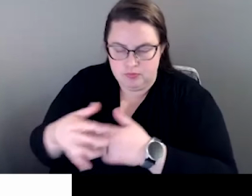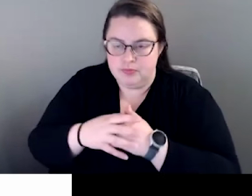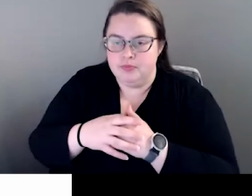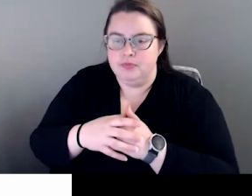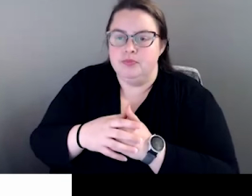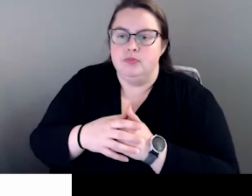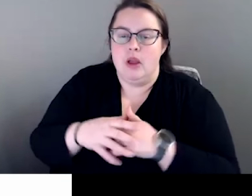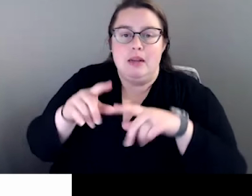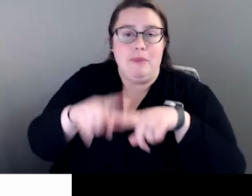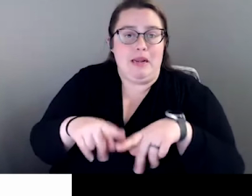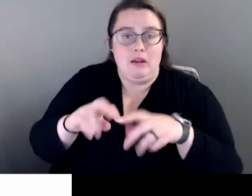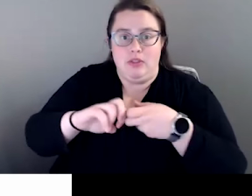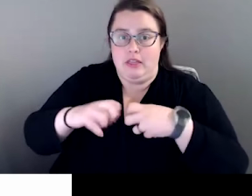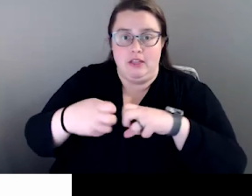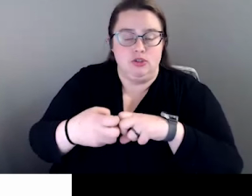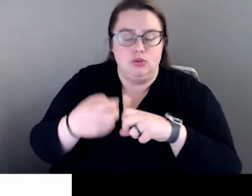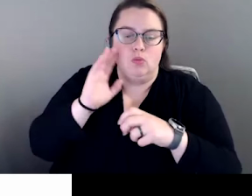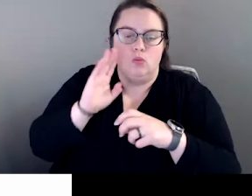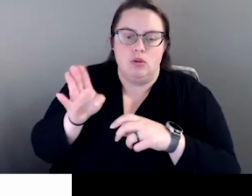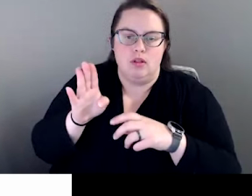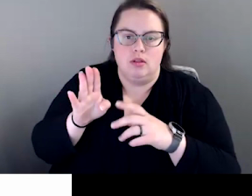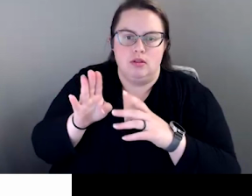the issue, we'll initiate an